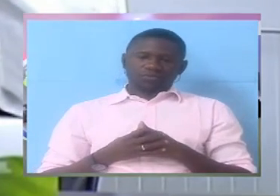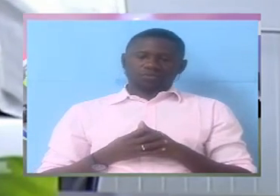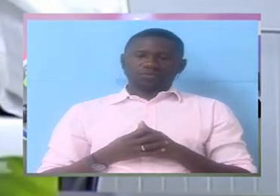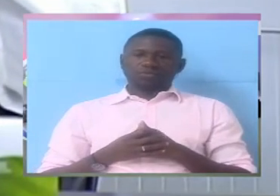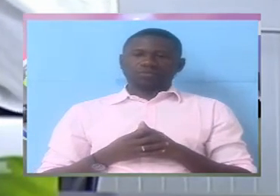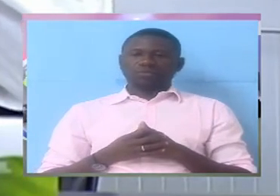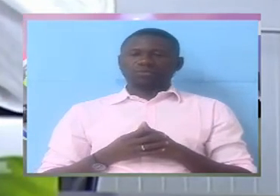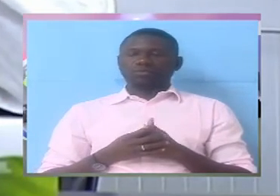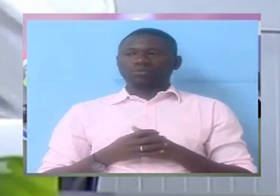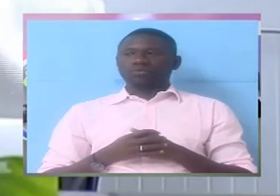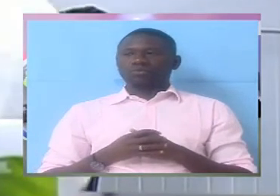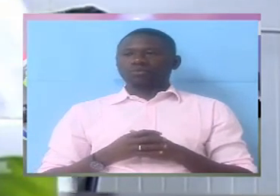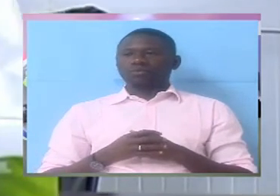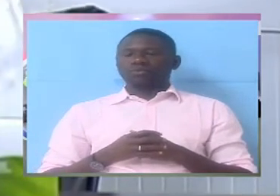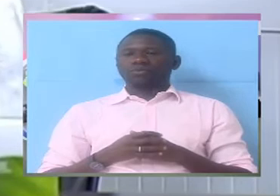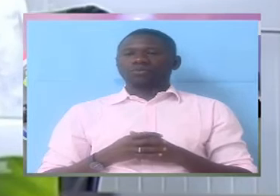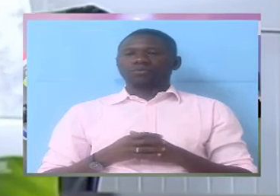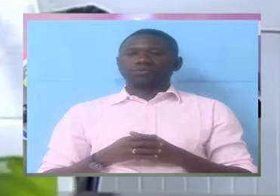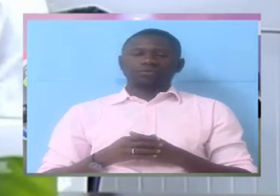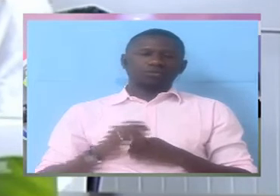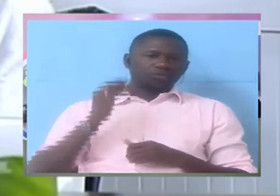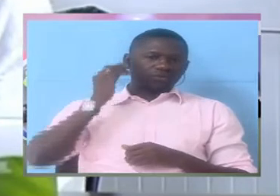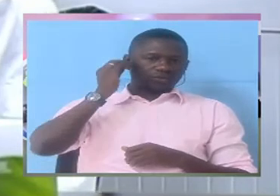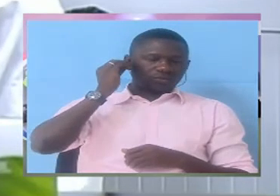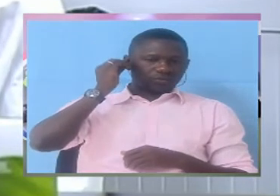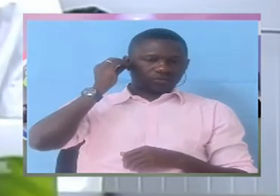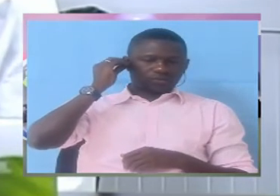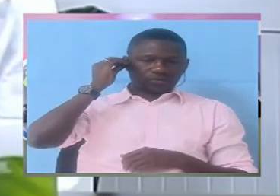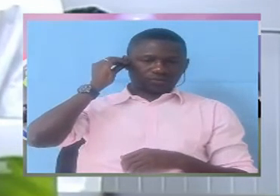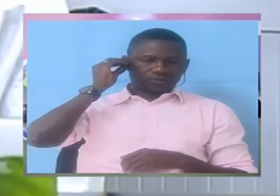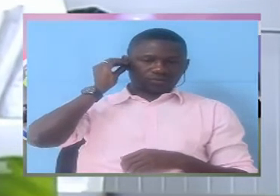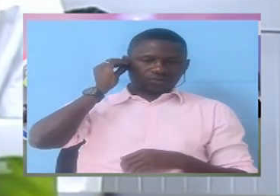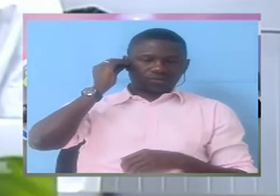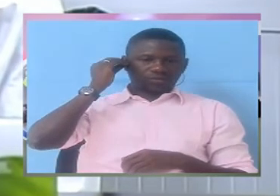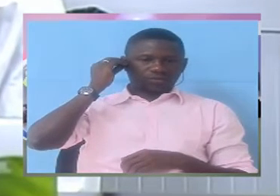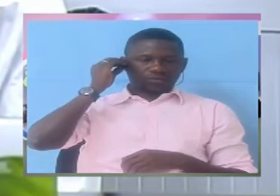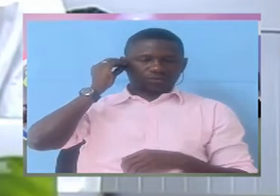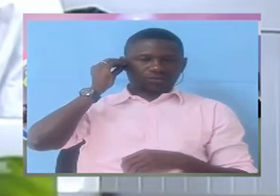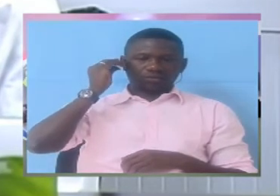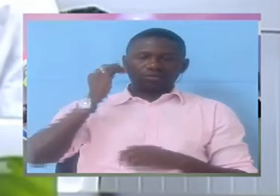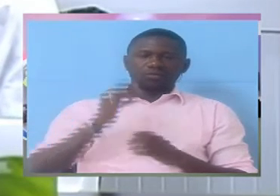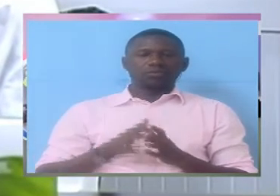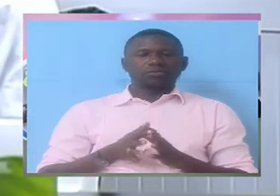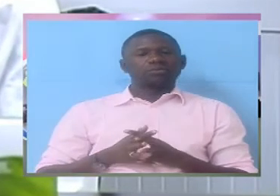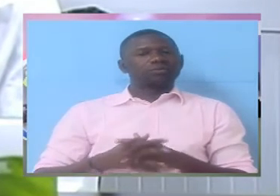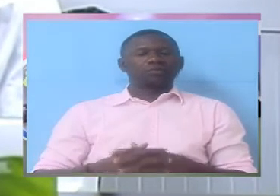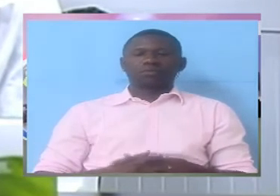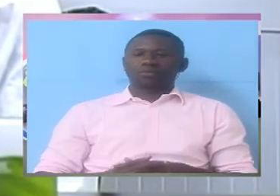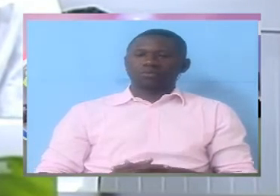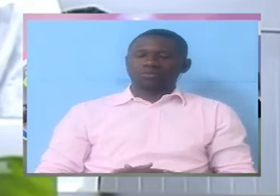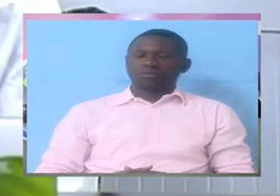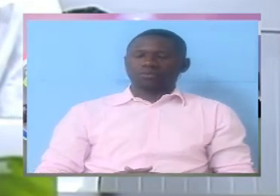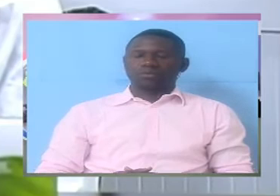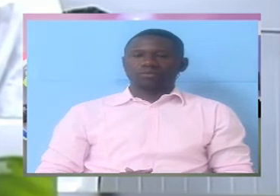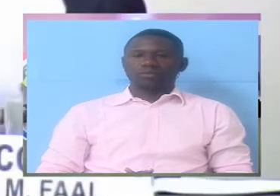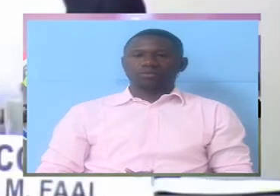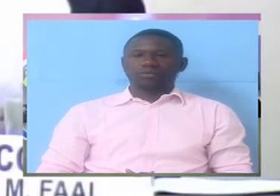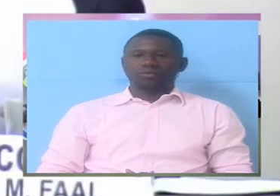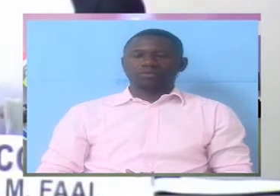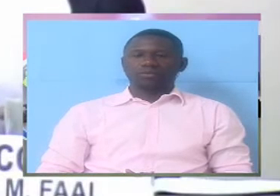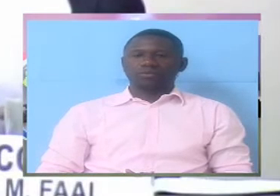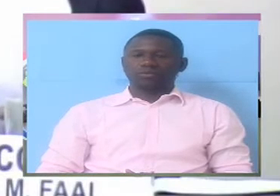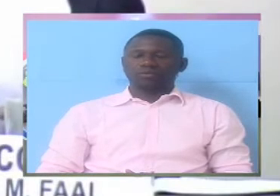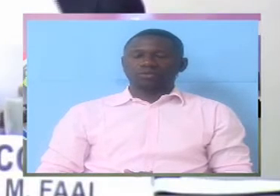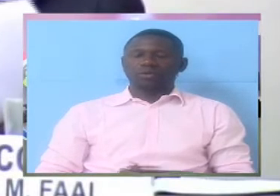president yaya sola no wotumo wolanna mbe wotani nala wolanna ibe yaya nati latumo menantetije.